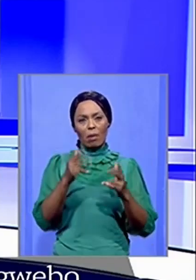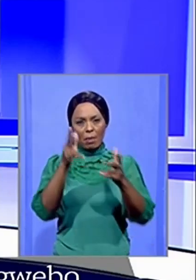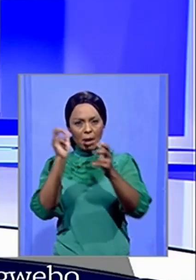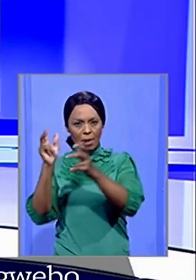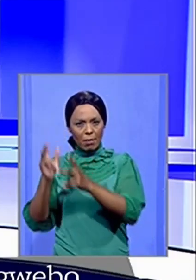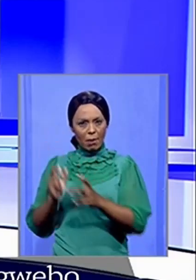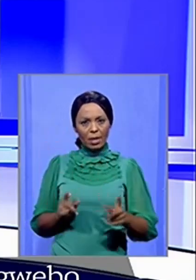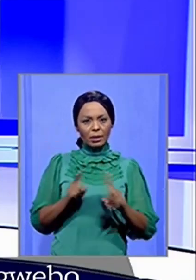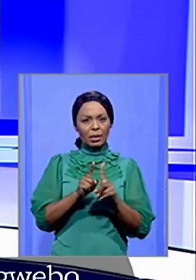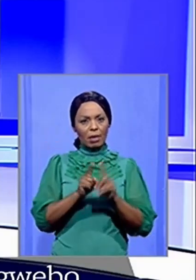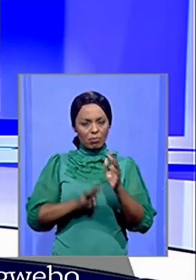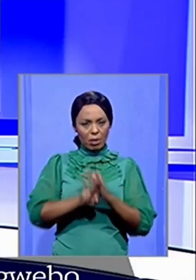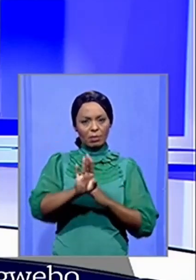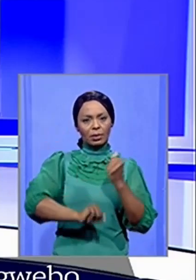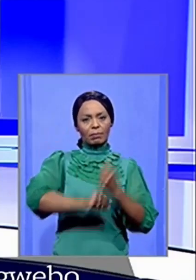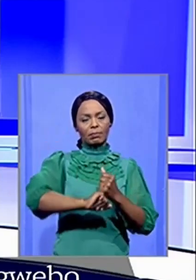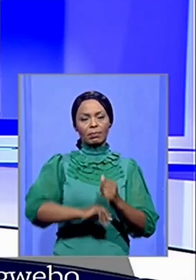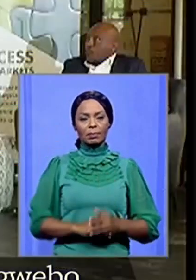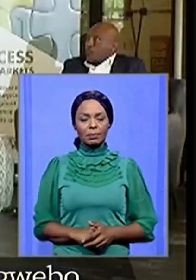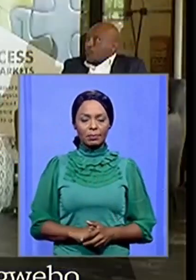godiša dikakanyo tšeo.